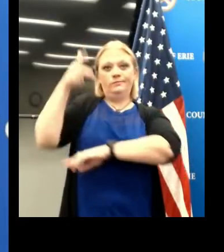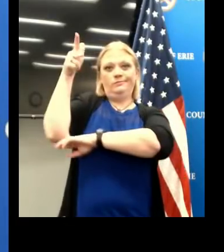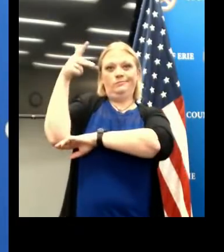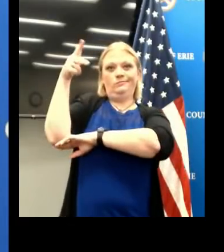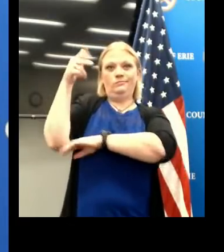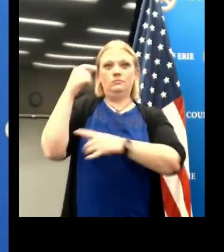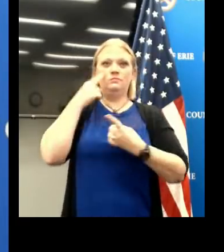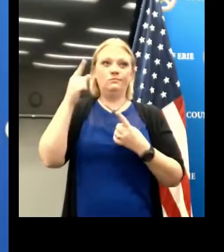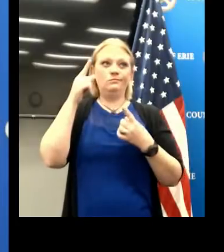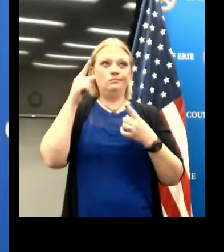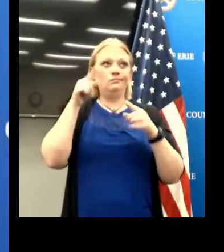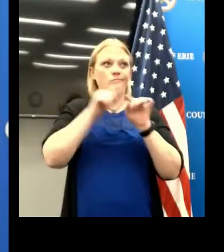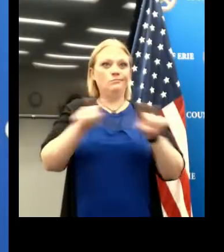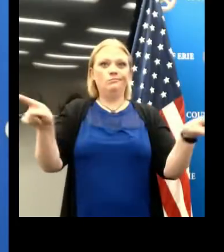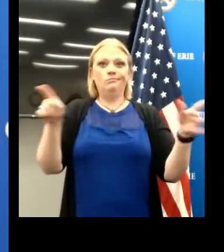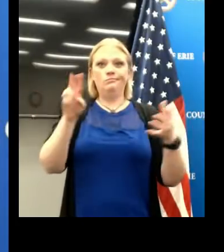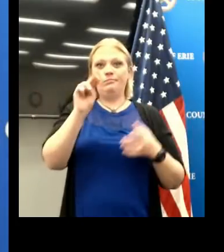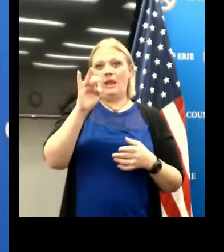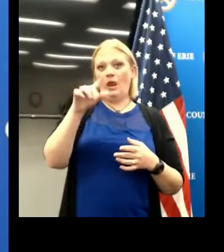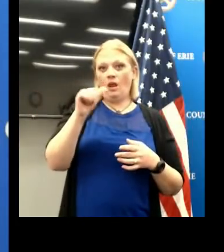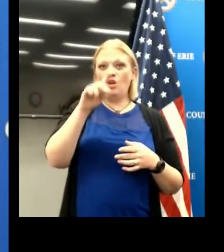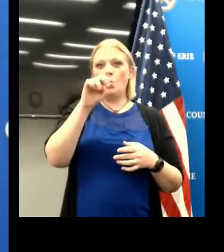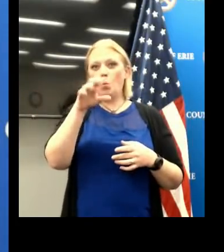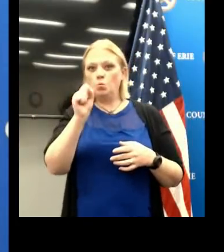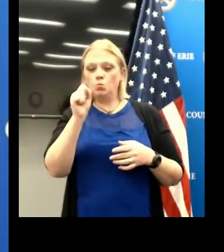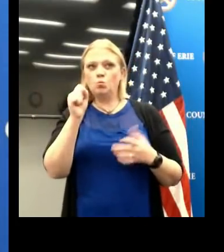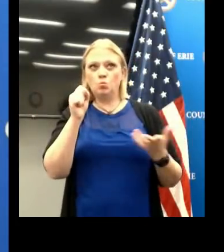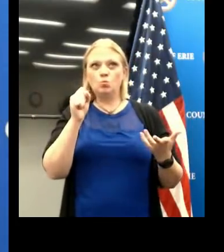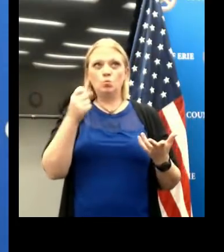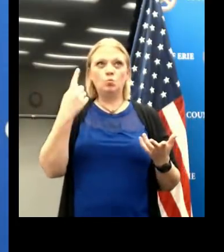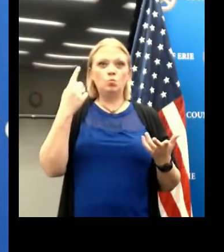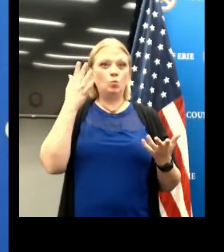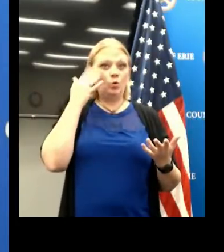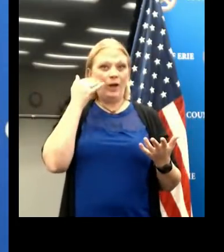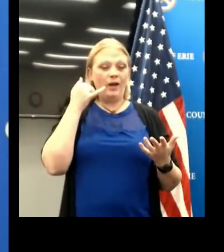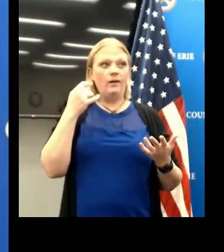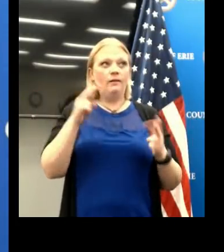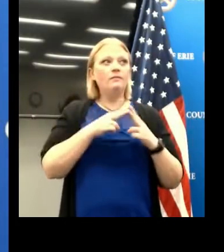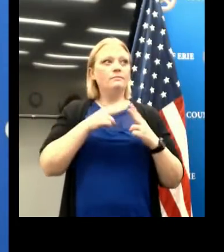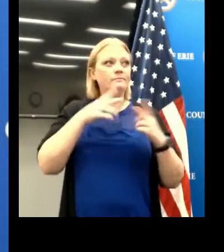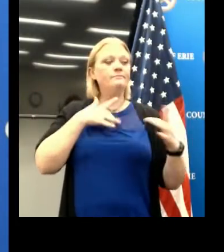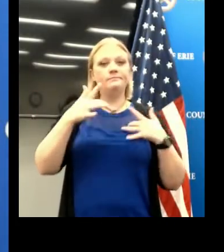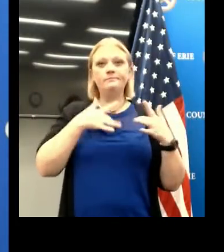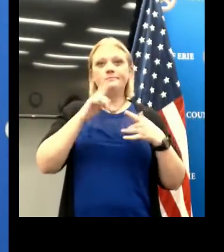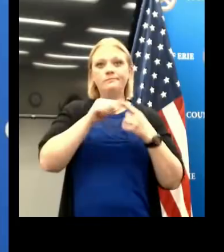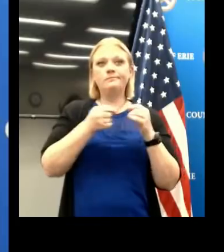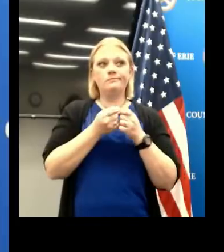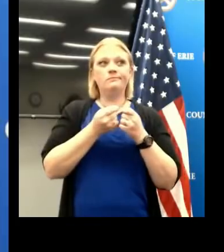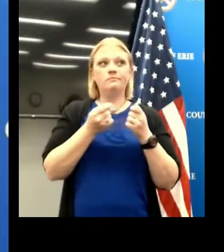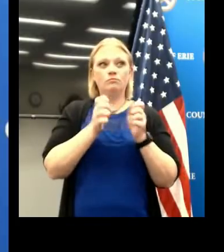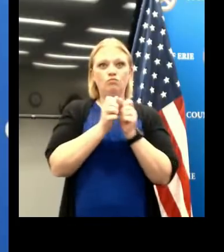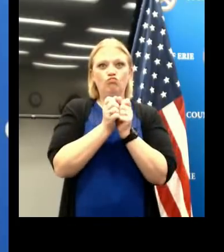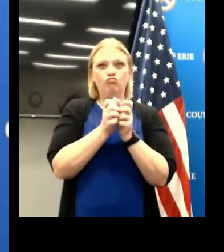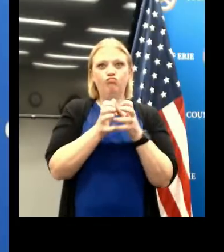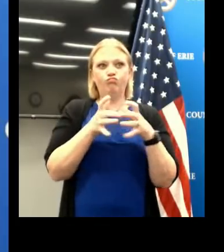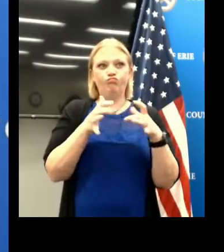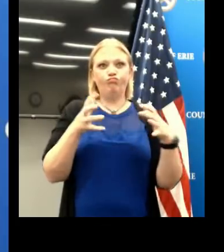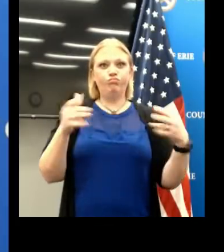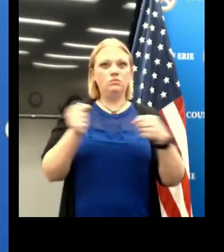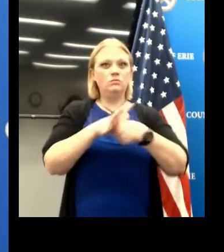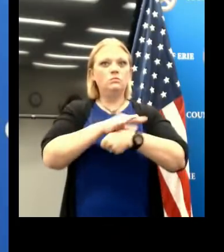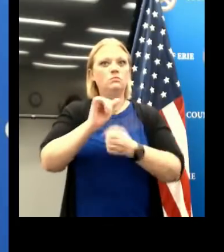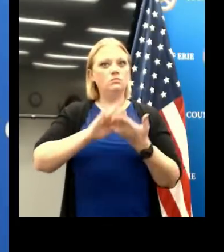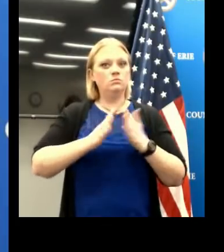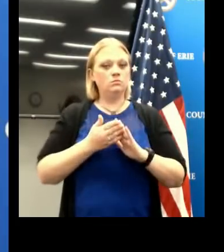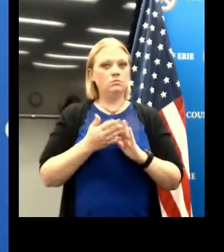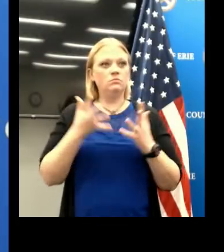rest of our media across this community. We're doing this because we are very concerned about the growth of COVID-19 in our community, and we